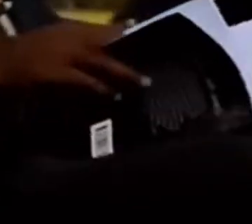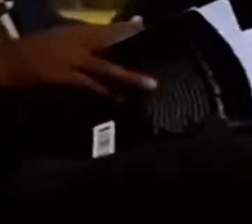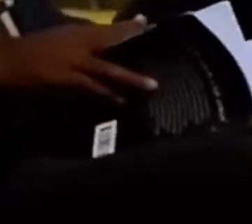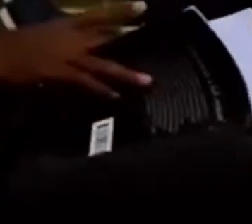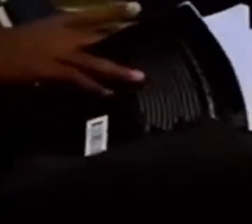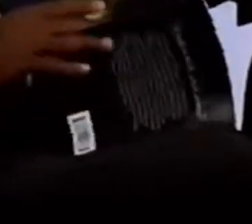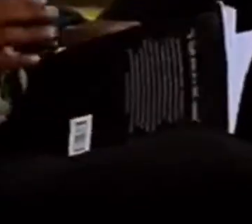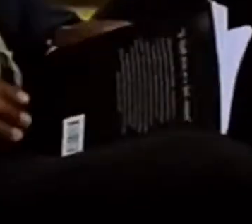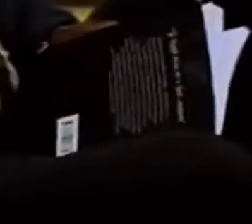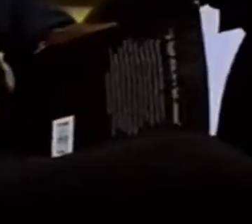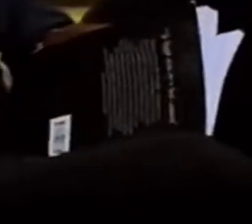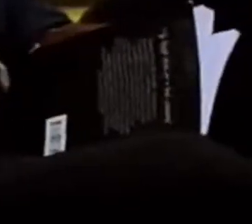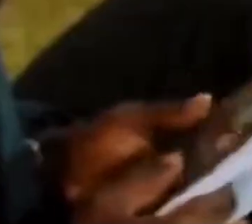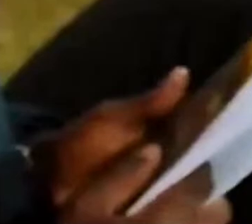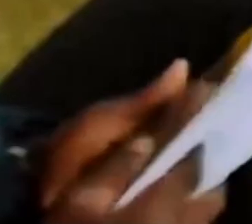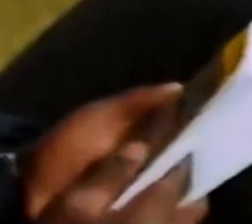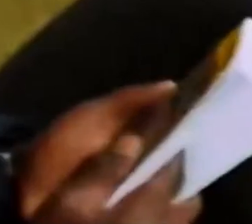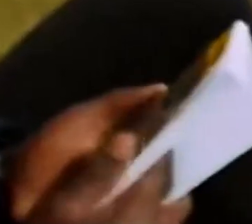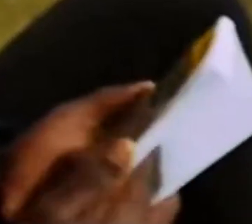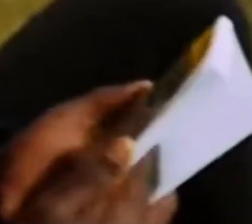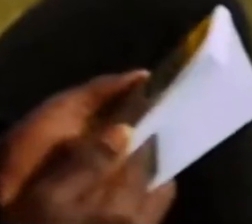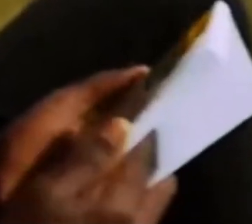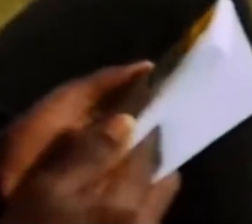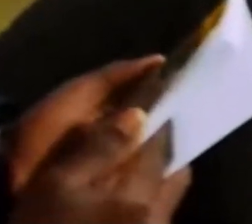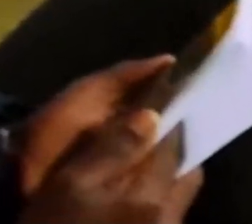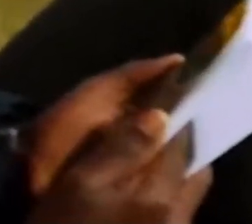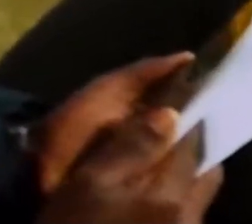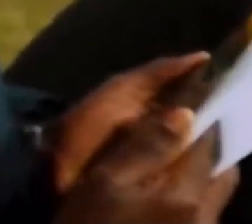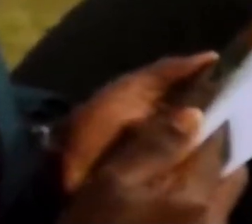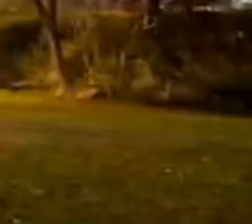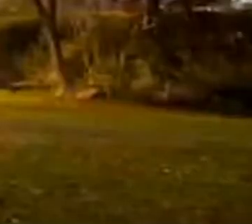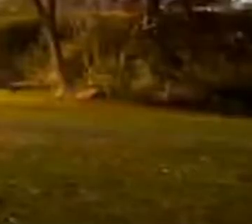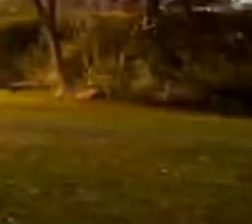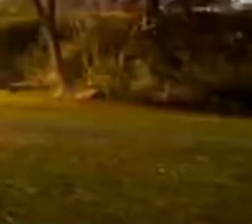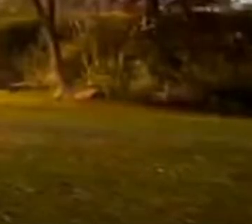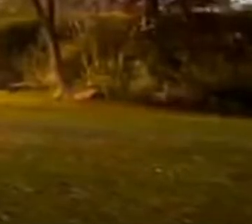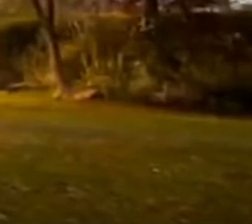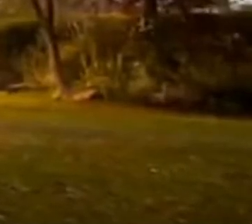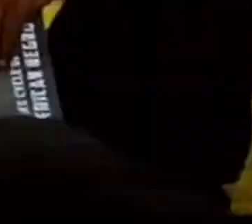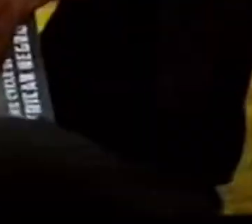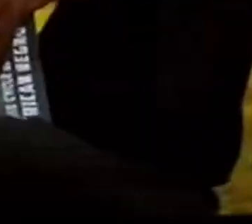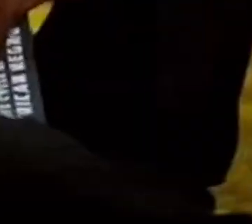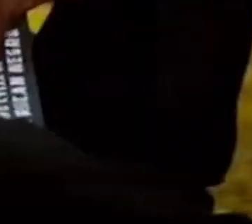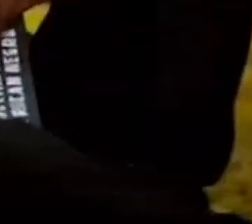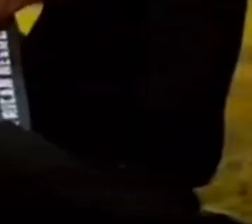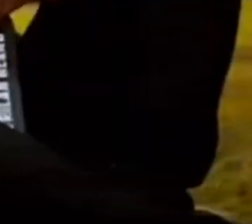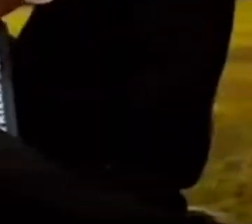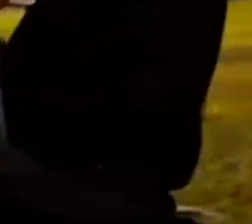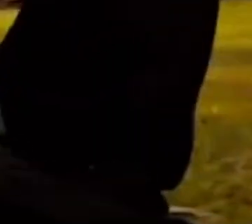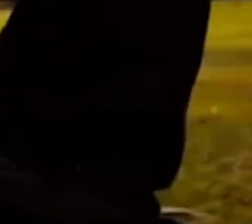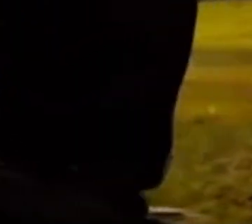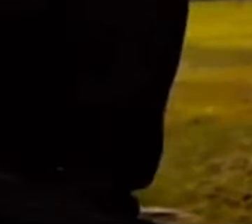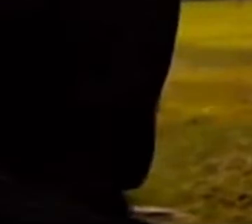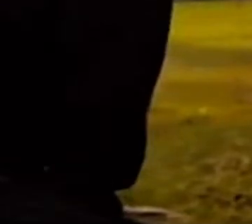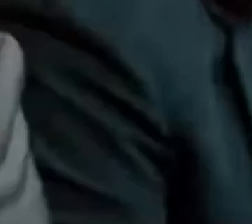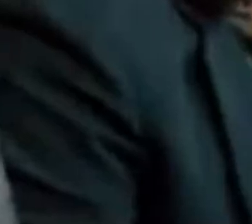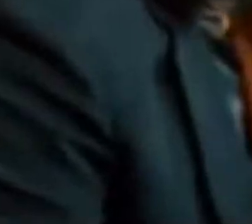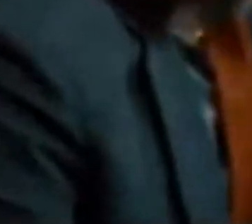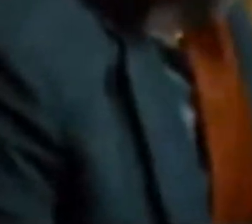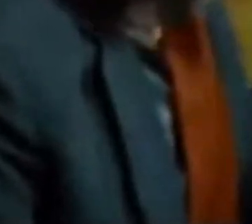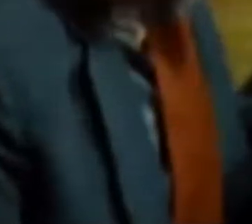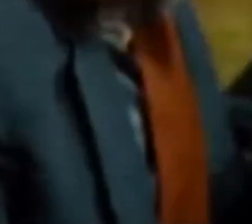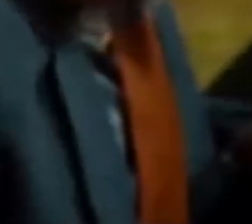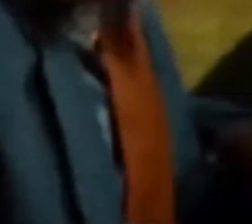Imagine working all your life to set the fire direction. Even your own parents, when you choose talent, they ain't proud to meet you. Bakamba rap on the satanics, hope that God will